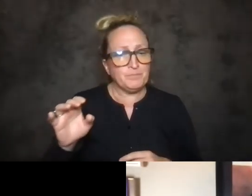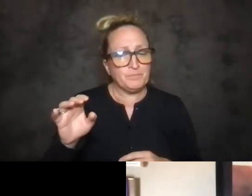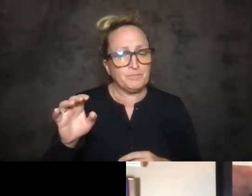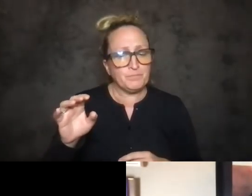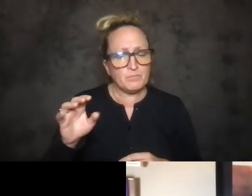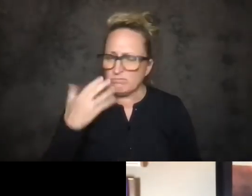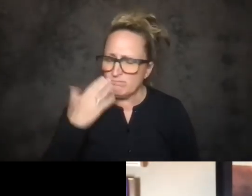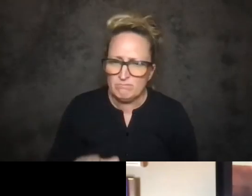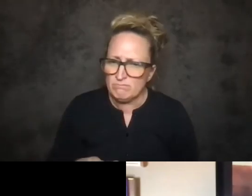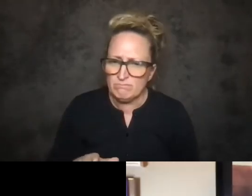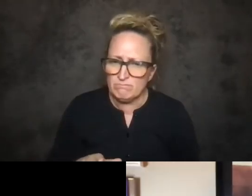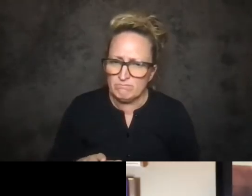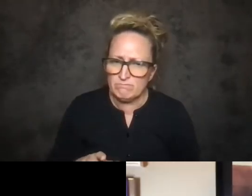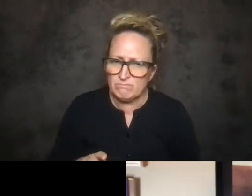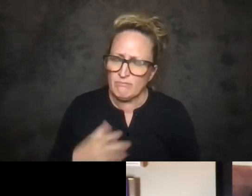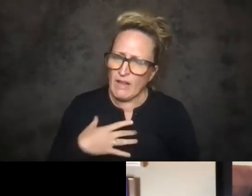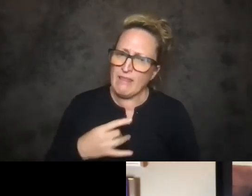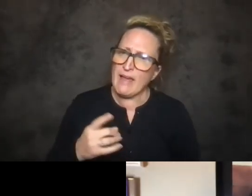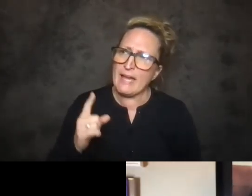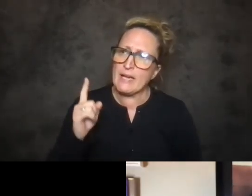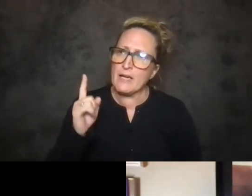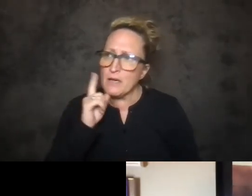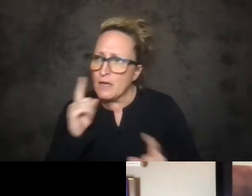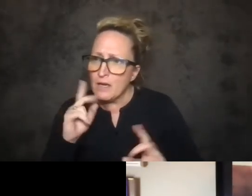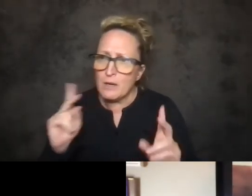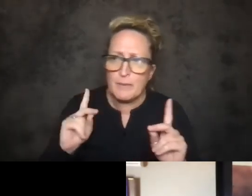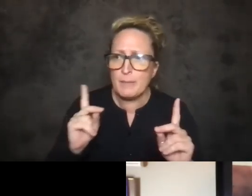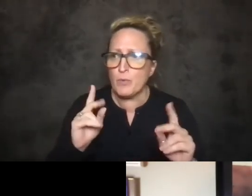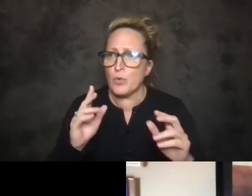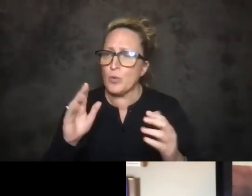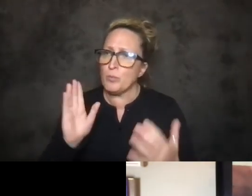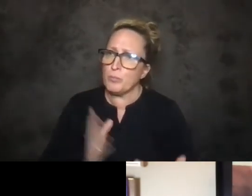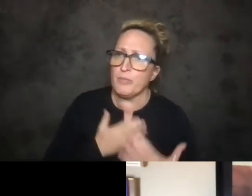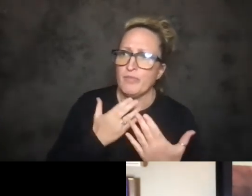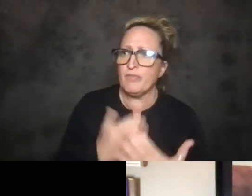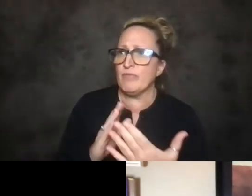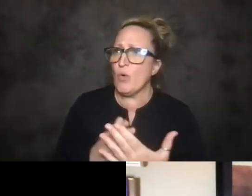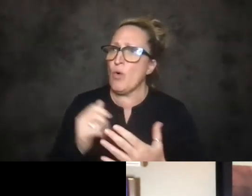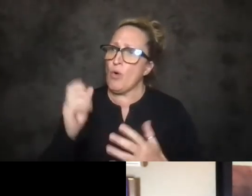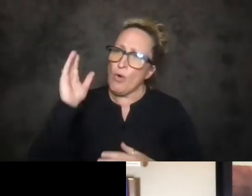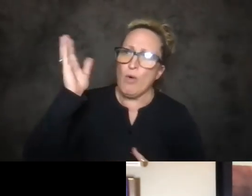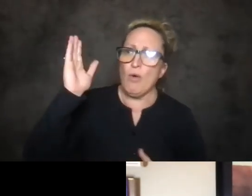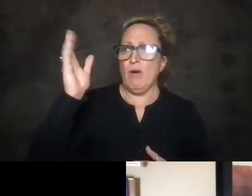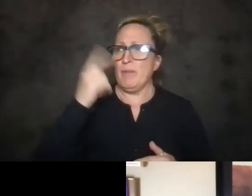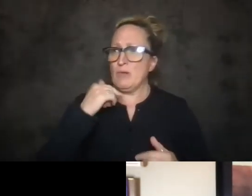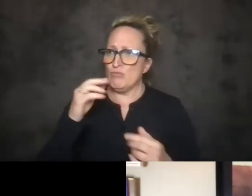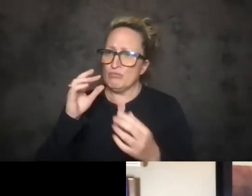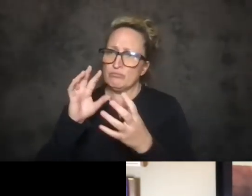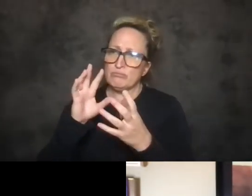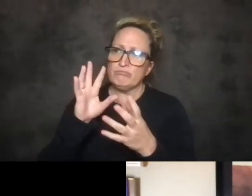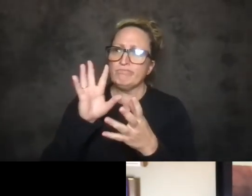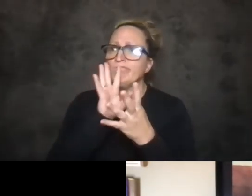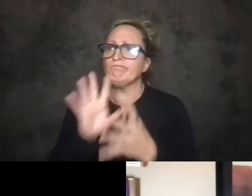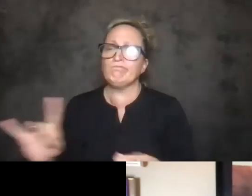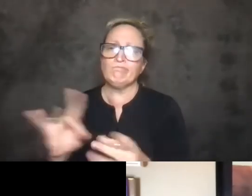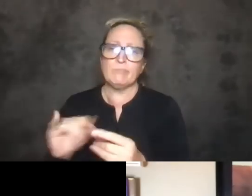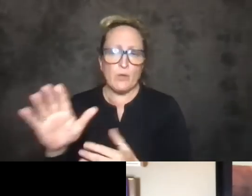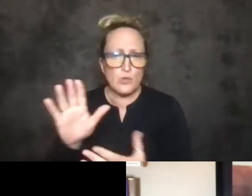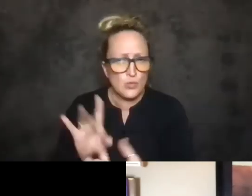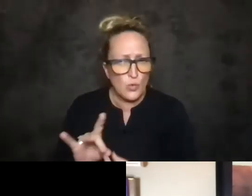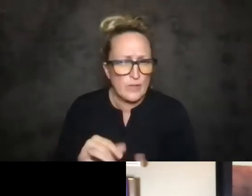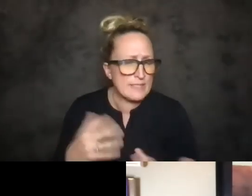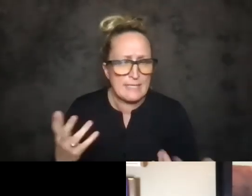I don't know, it's just hearing, I like hearing people perform and read. And I also, I